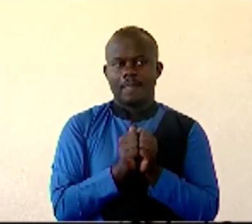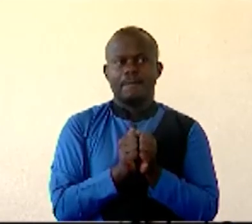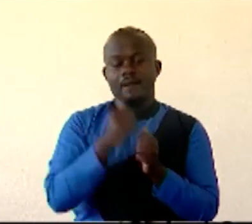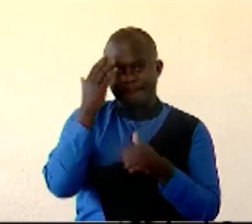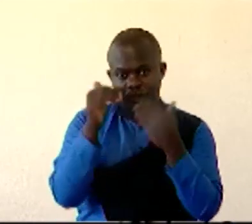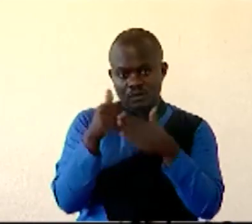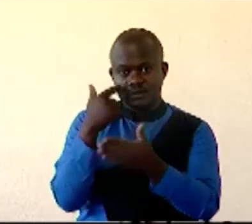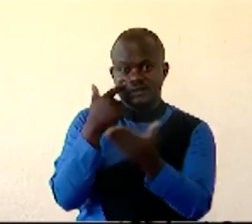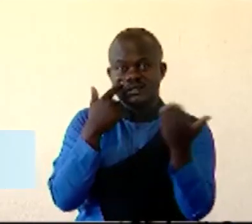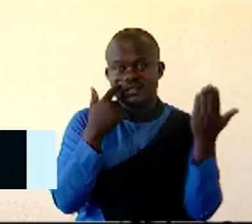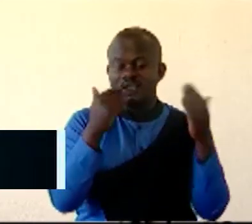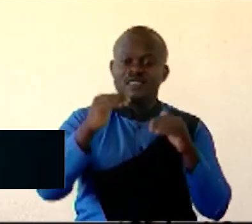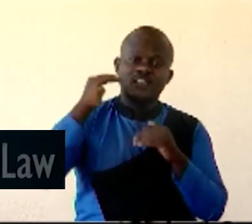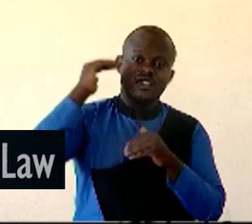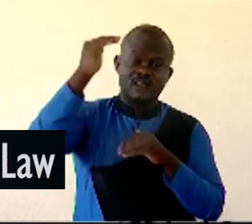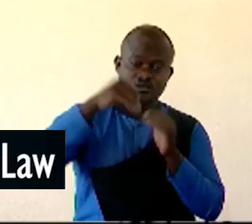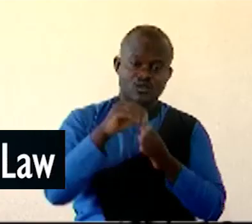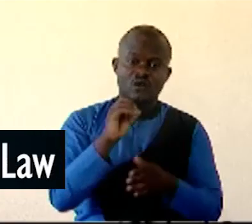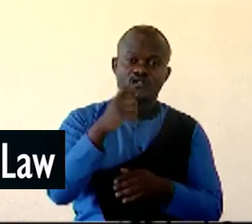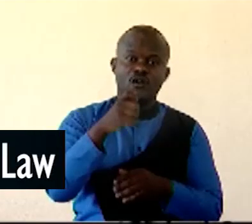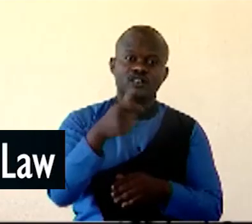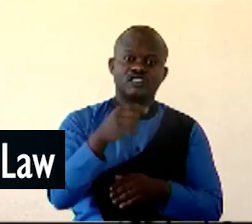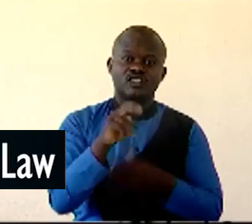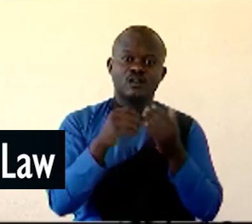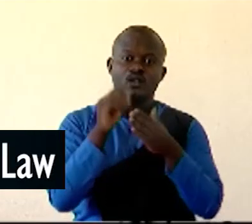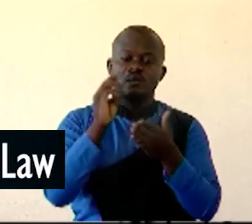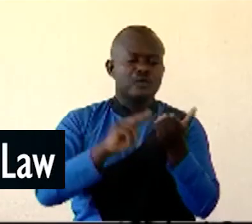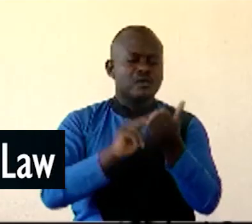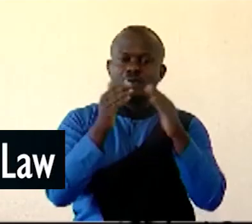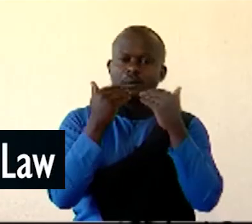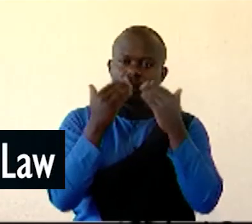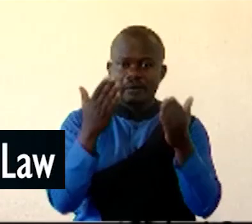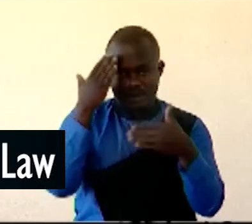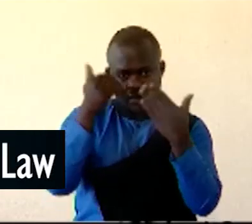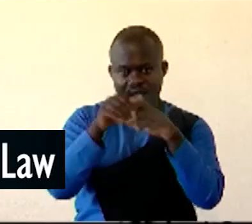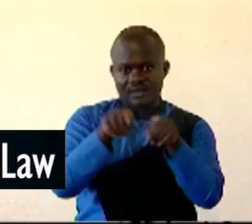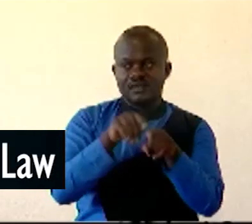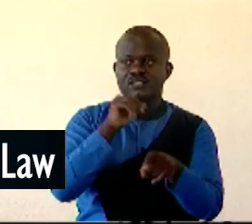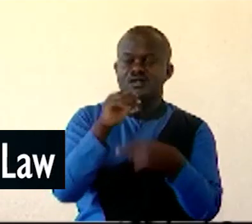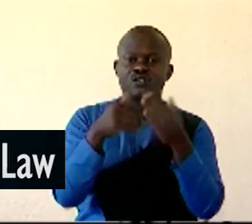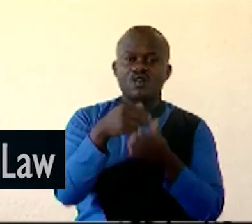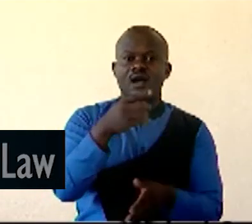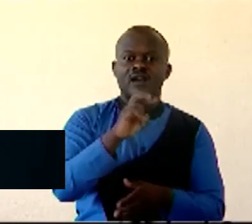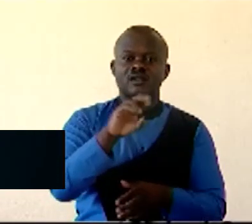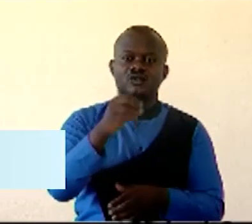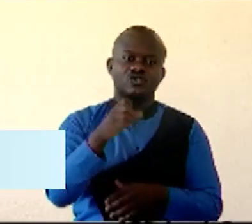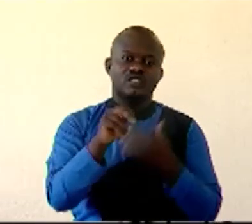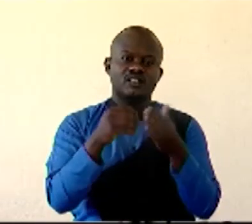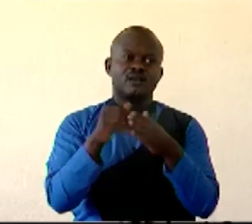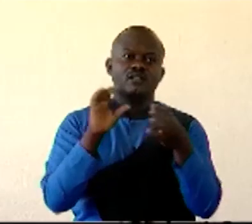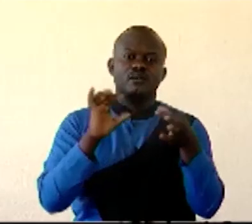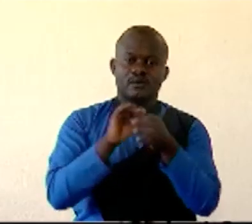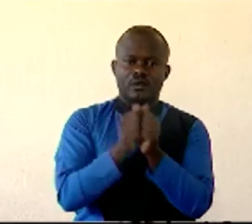Because the excess oxygen will be useless as there is no hydrogen to combine with